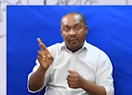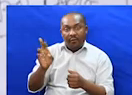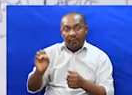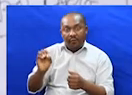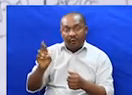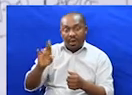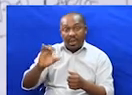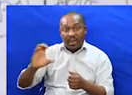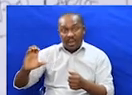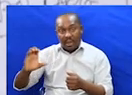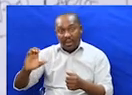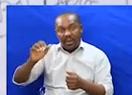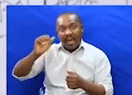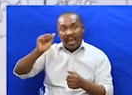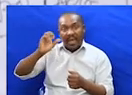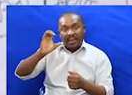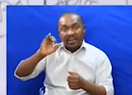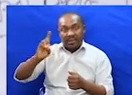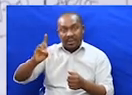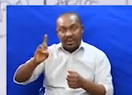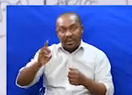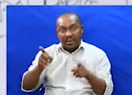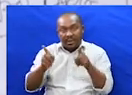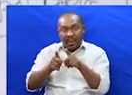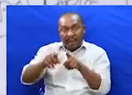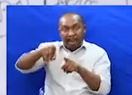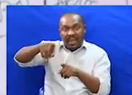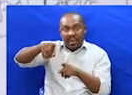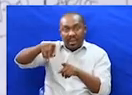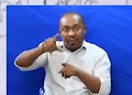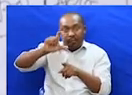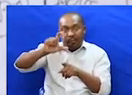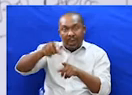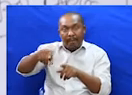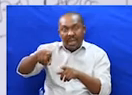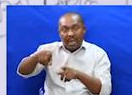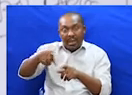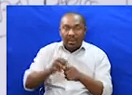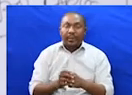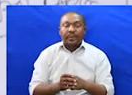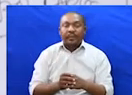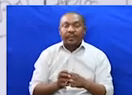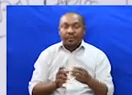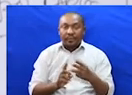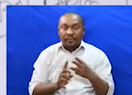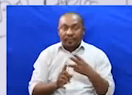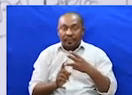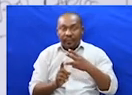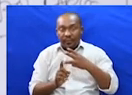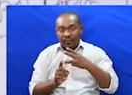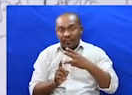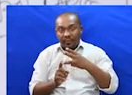And normally it is written P, just capital P. And this one that has